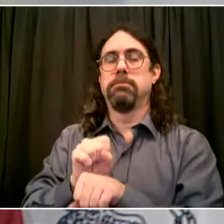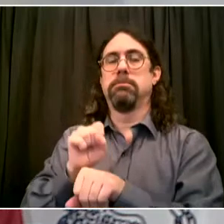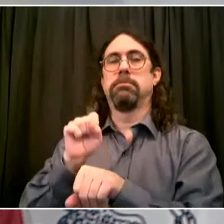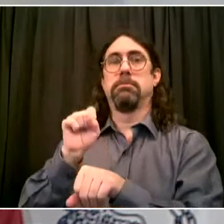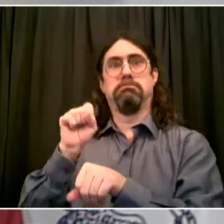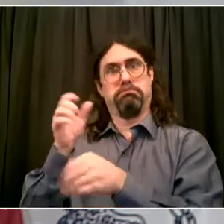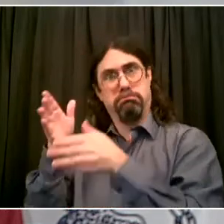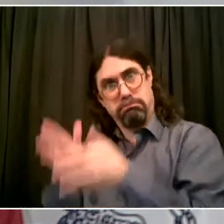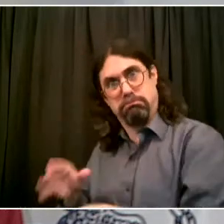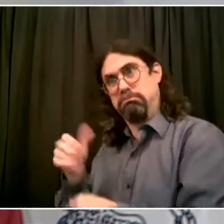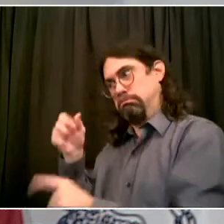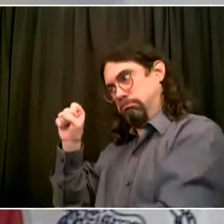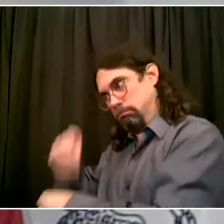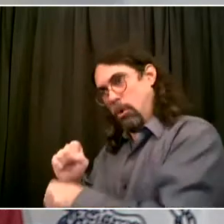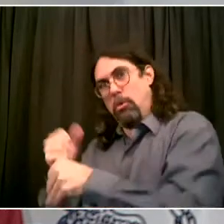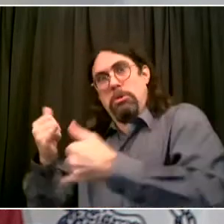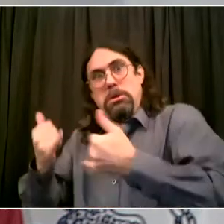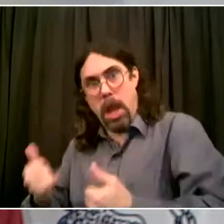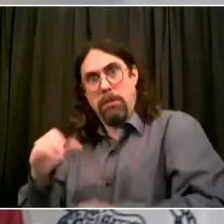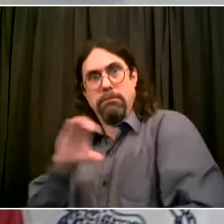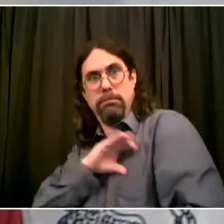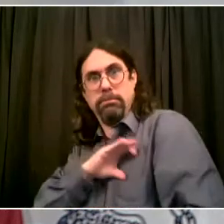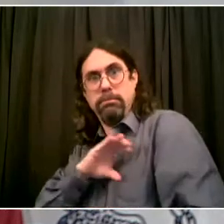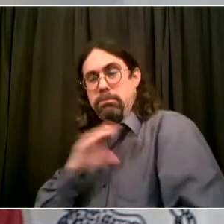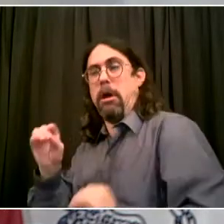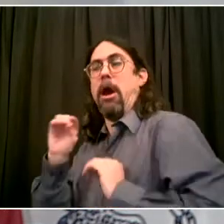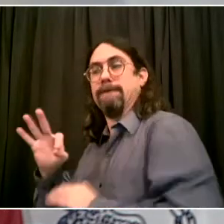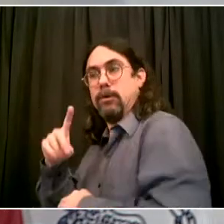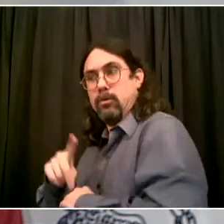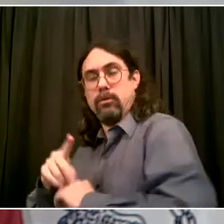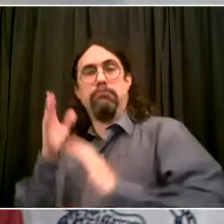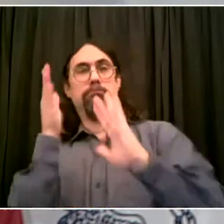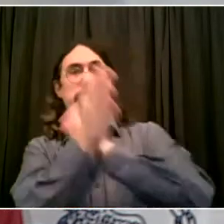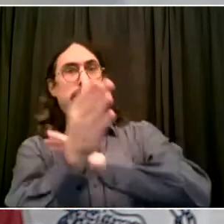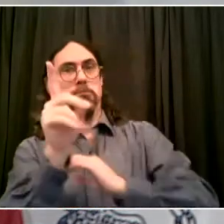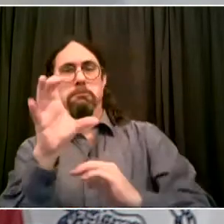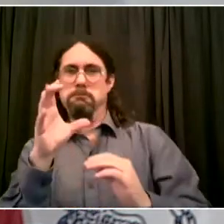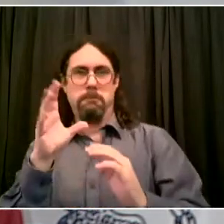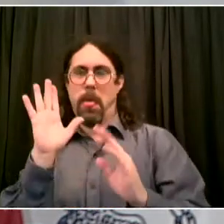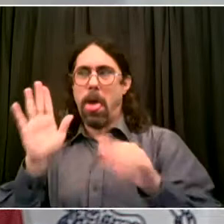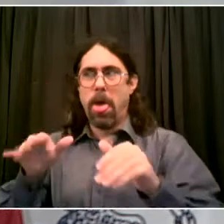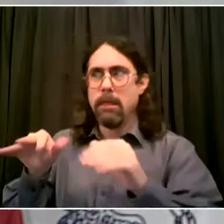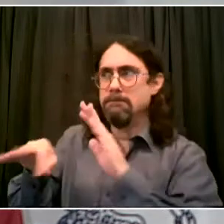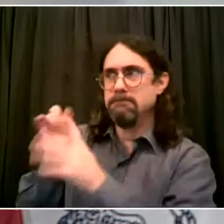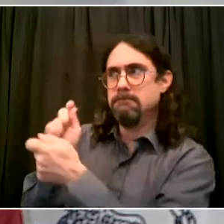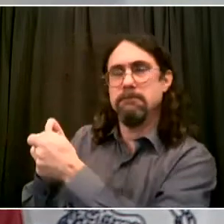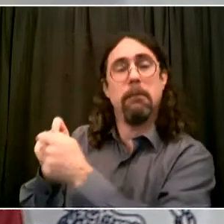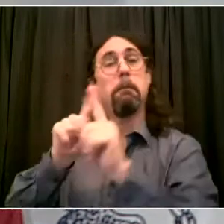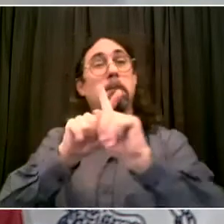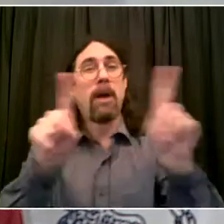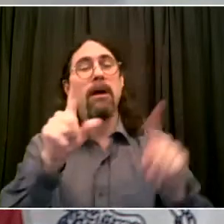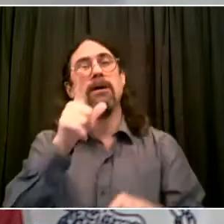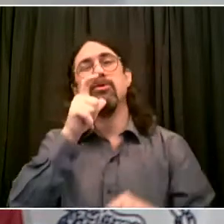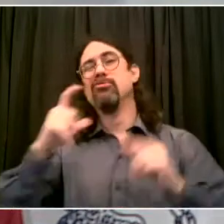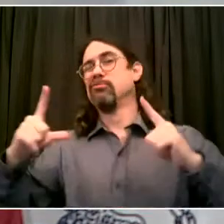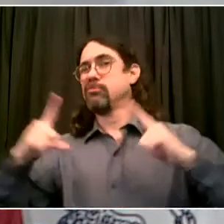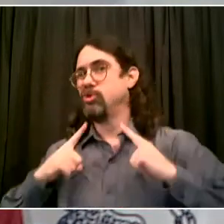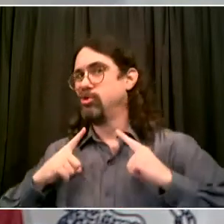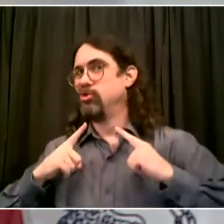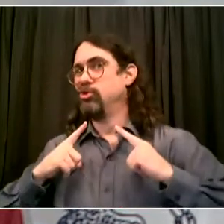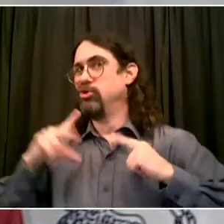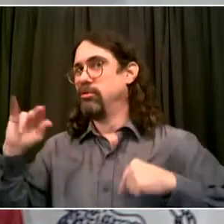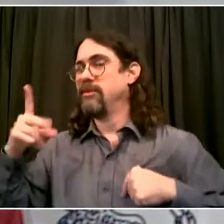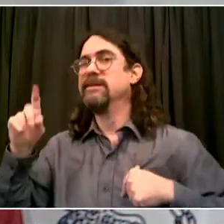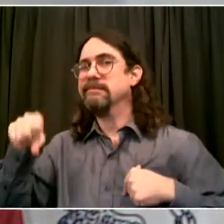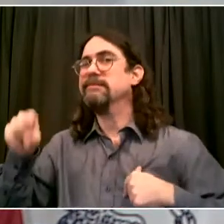including attacks that led to the death of a law enforcement officer defending the Capitol, anyone who participated needs to suffer the consequences. But